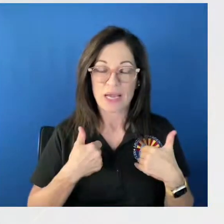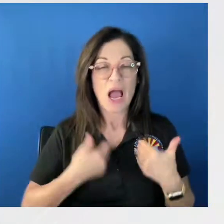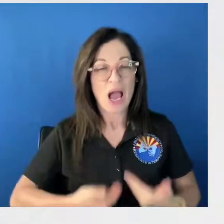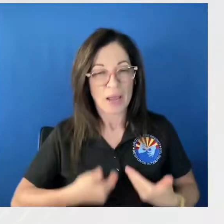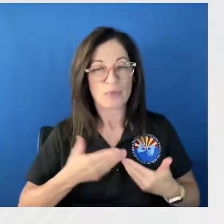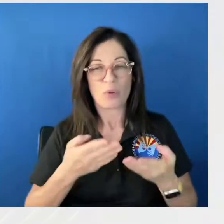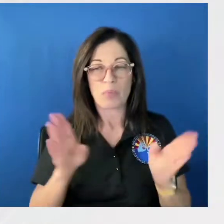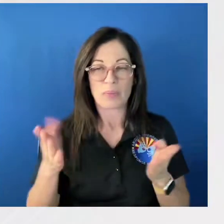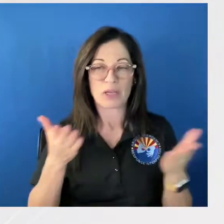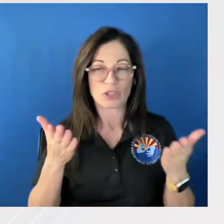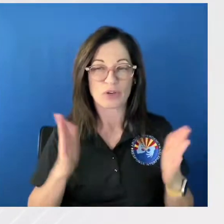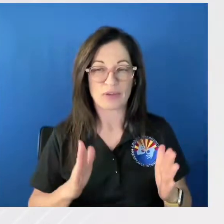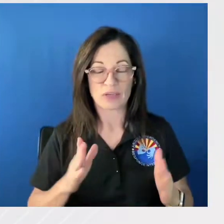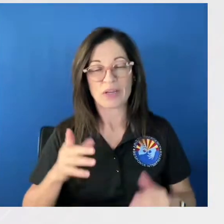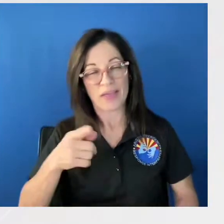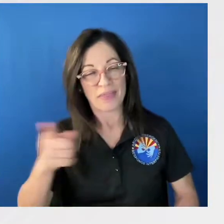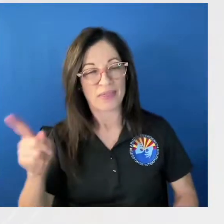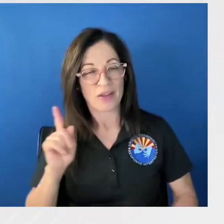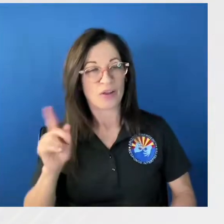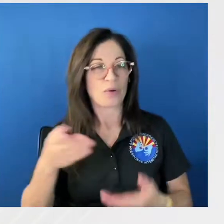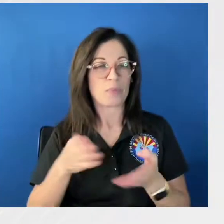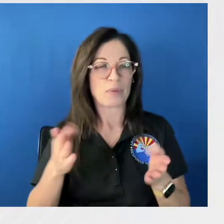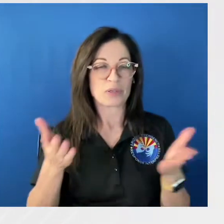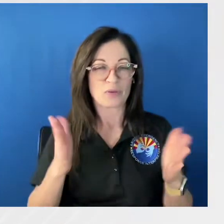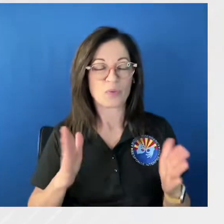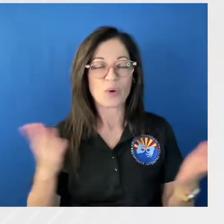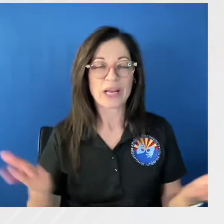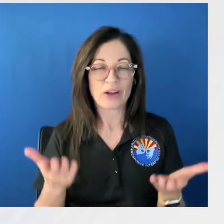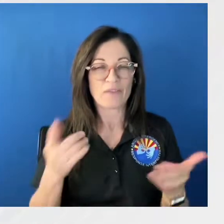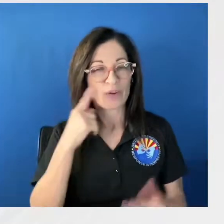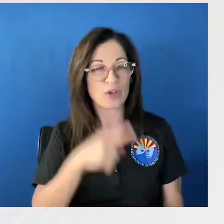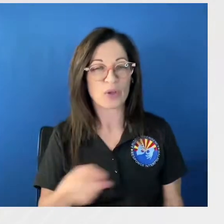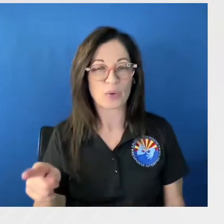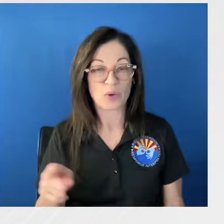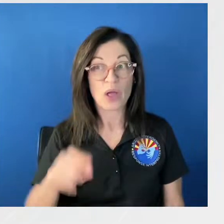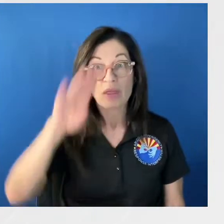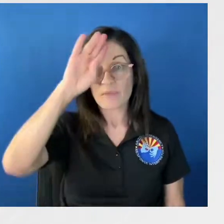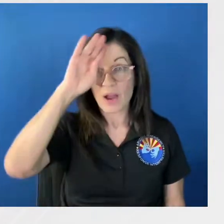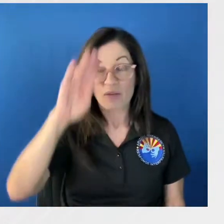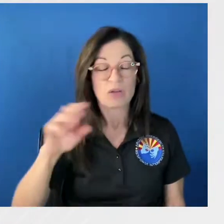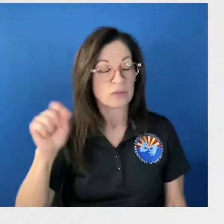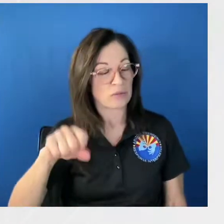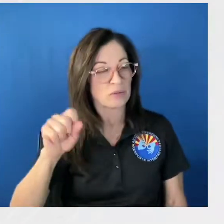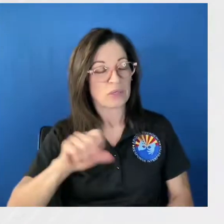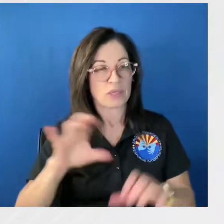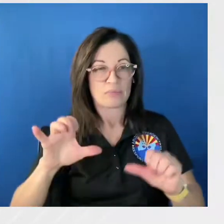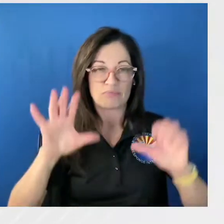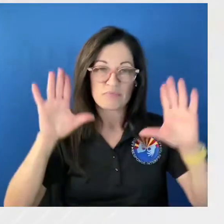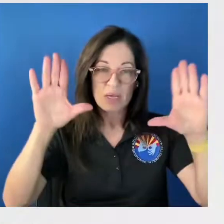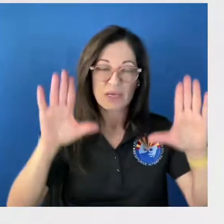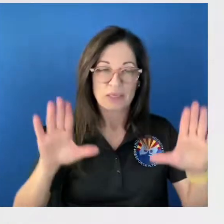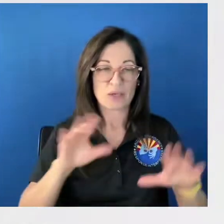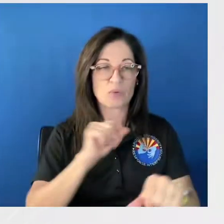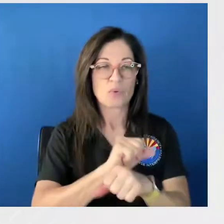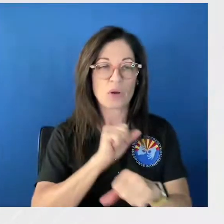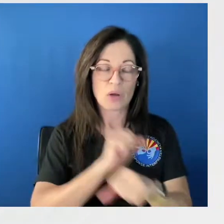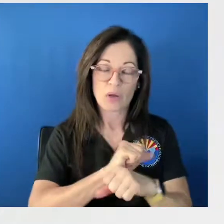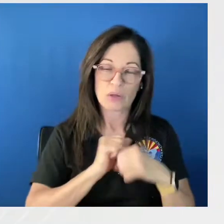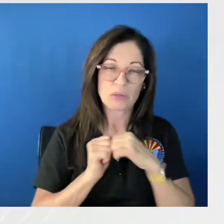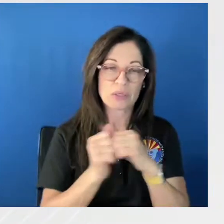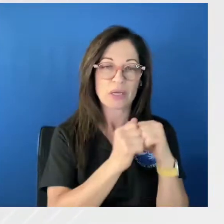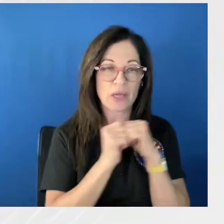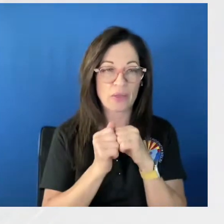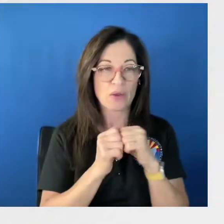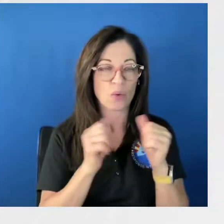public service. We're here to serve you. And yeah, the firefighters did an amazing job, this collective effort between Los